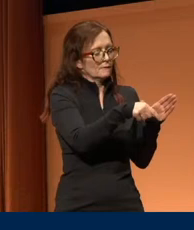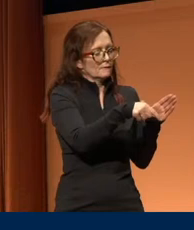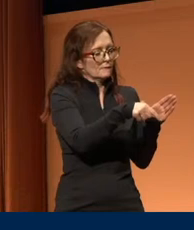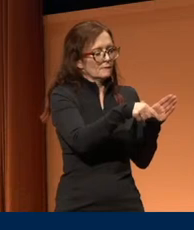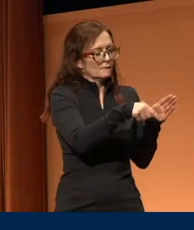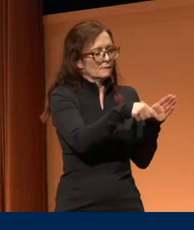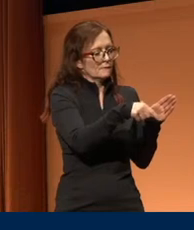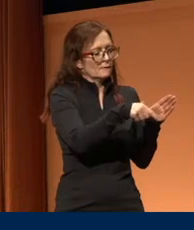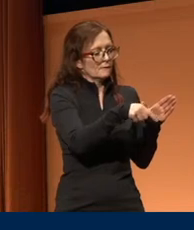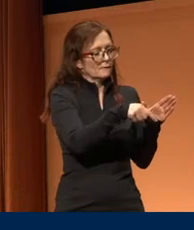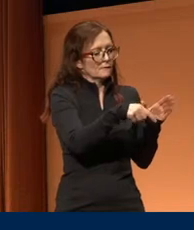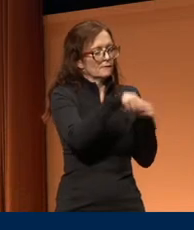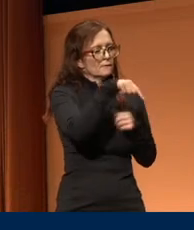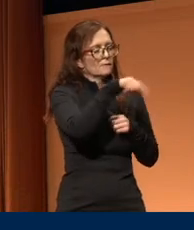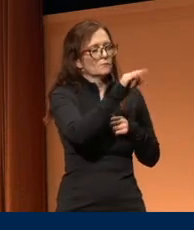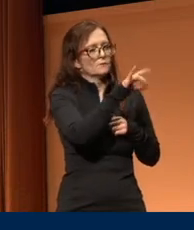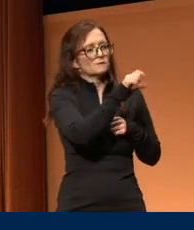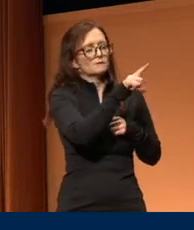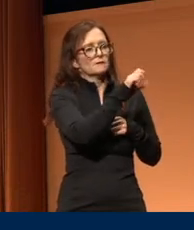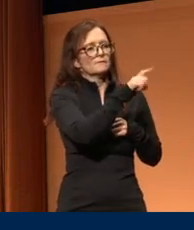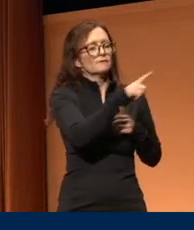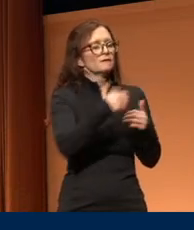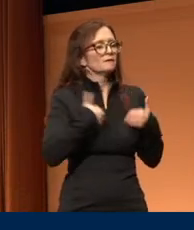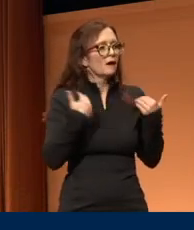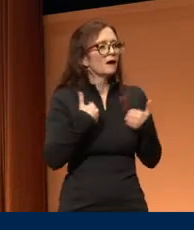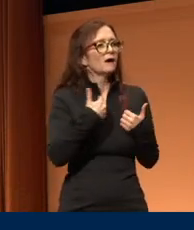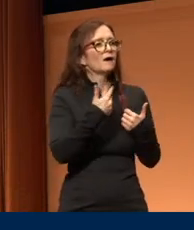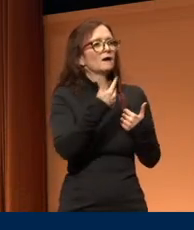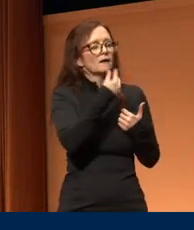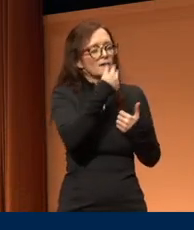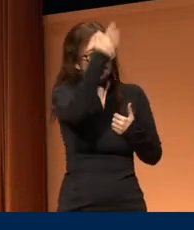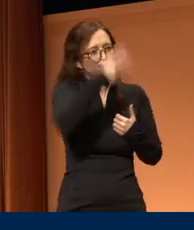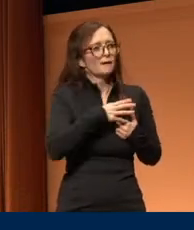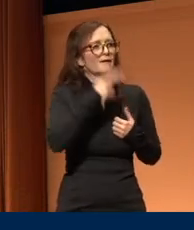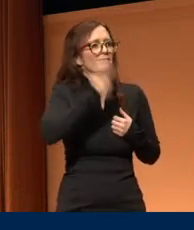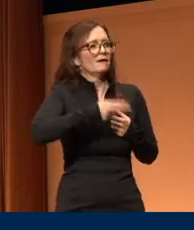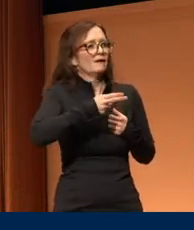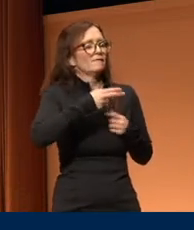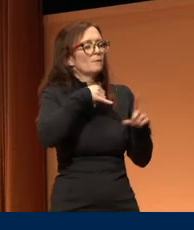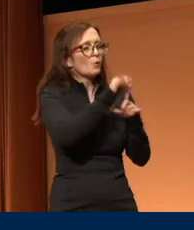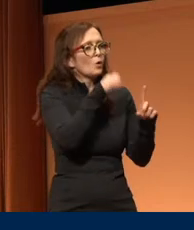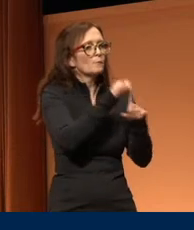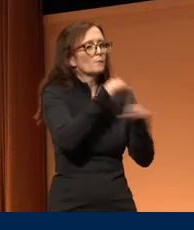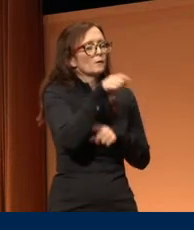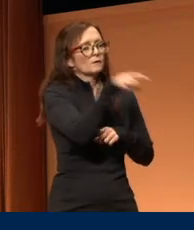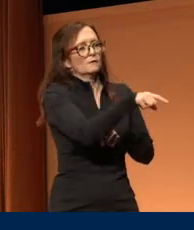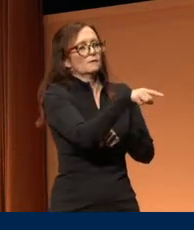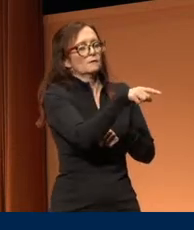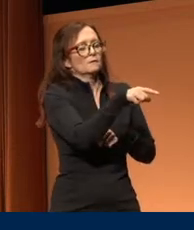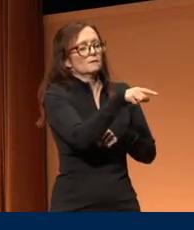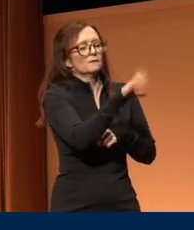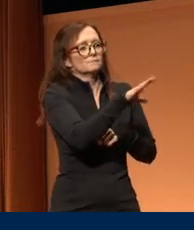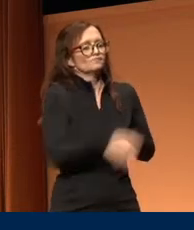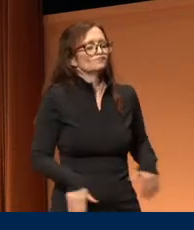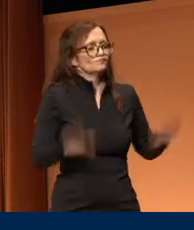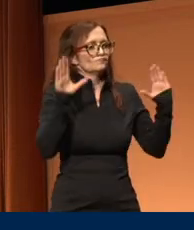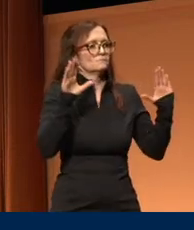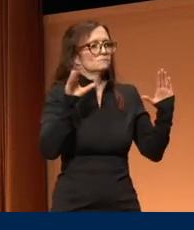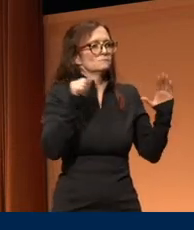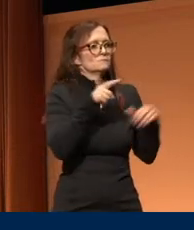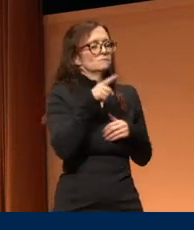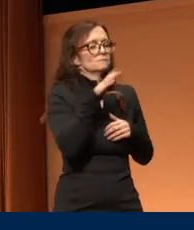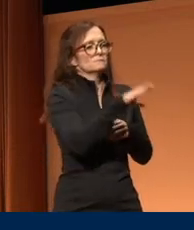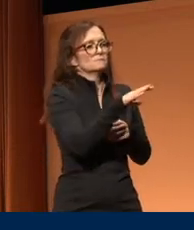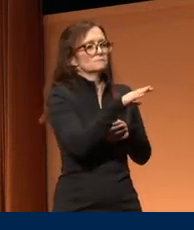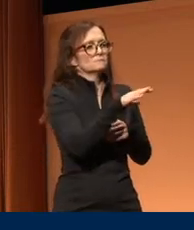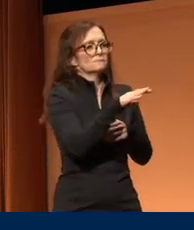On the other hand, we have Chris Lyons, a young gay man with a history of being bullied by homophobes of all kinds. Here is how